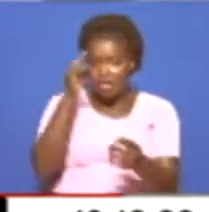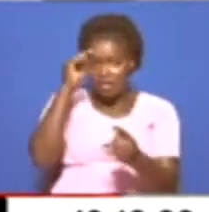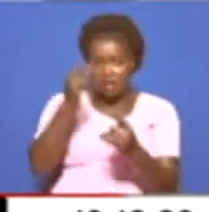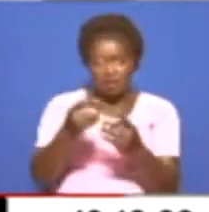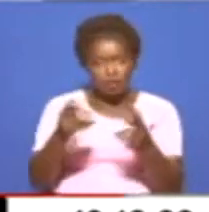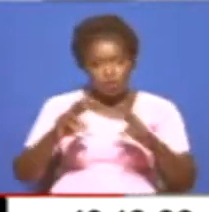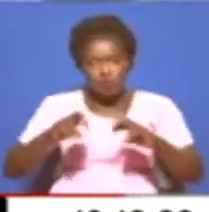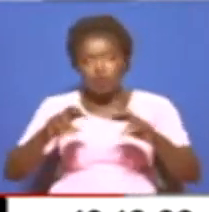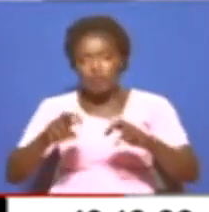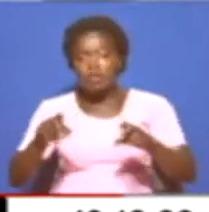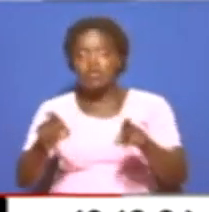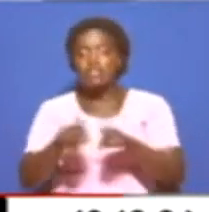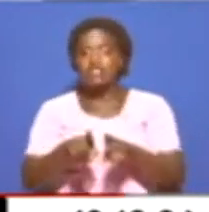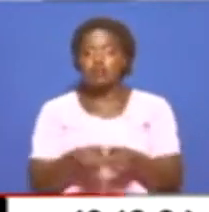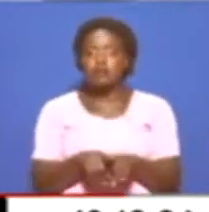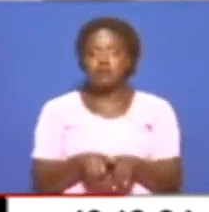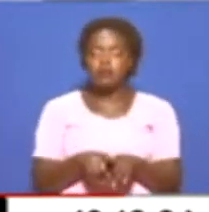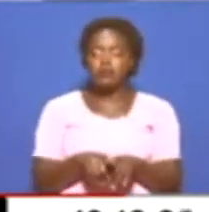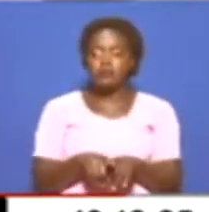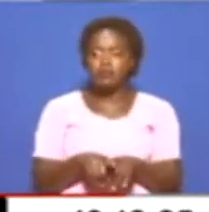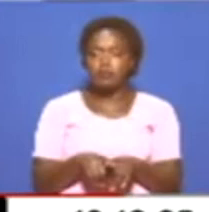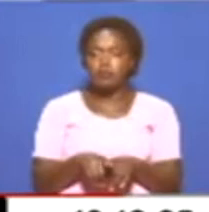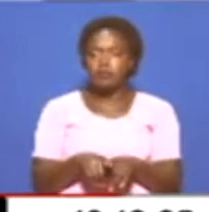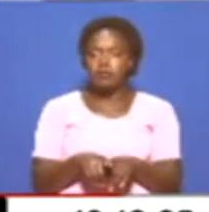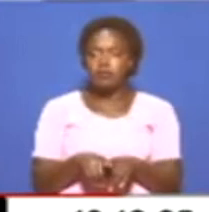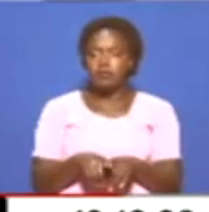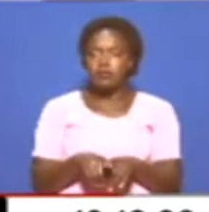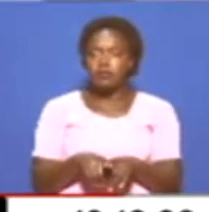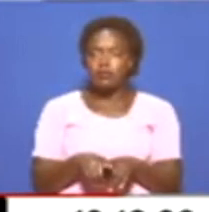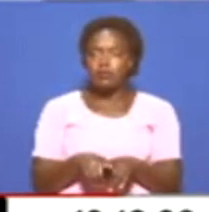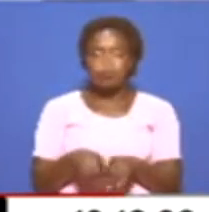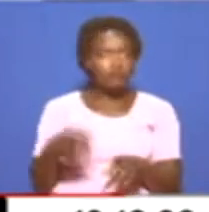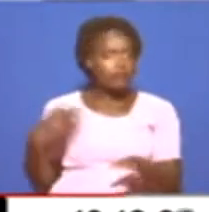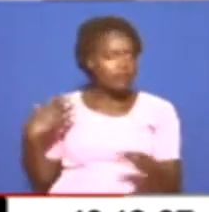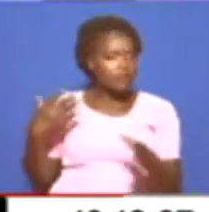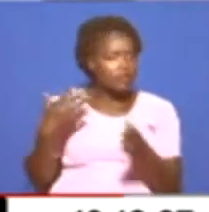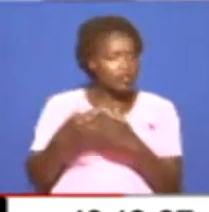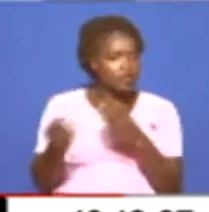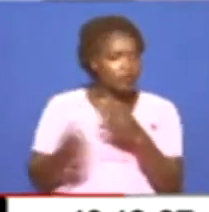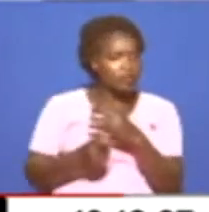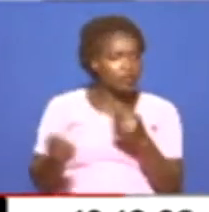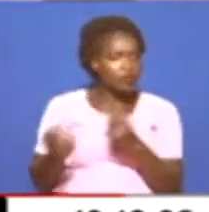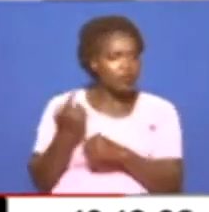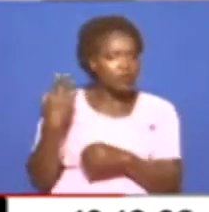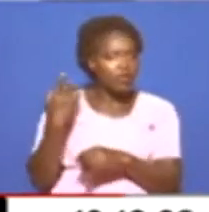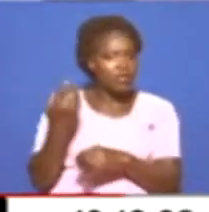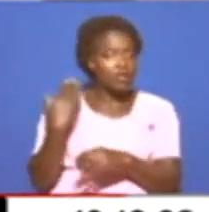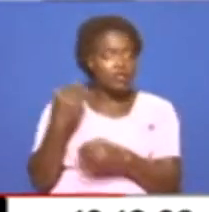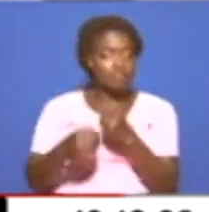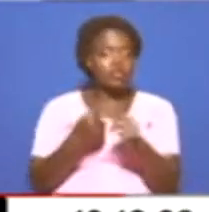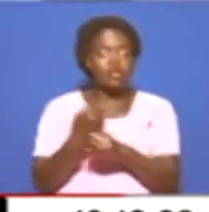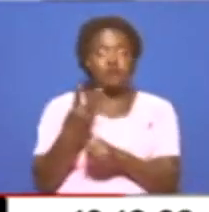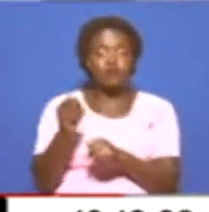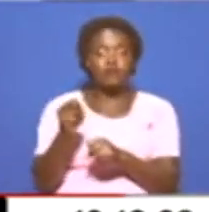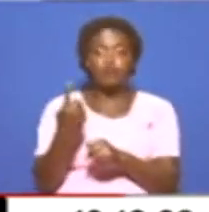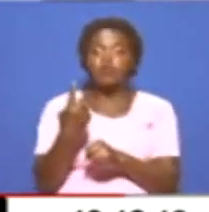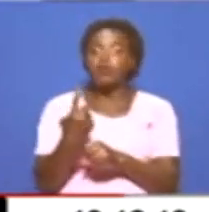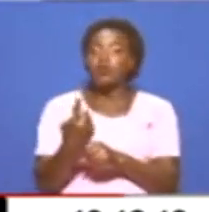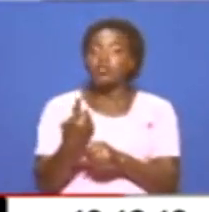investigating the same. Unfortunately, since the month of November last year, 2021, to this